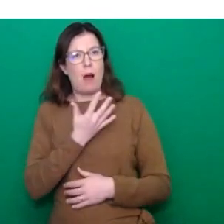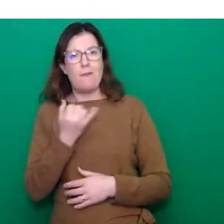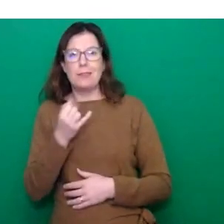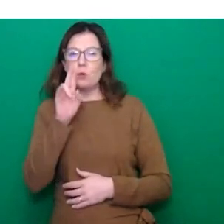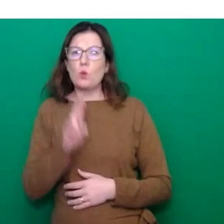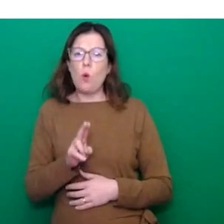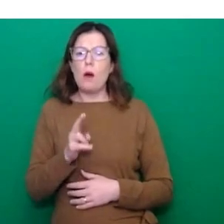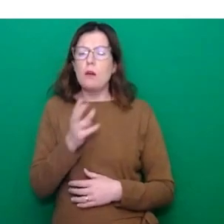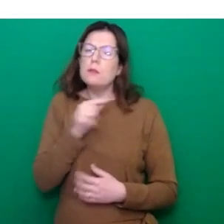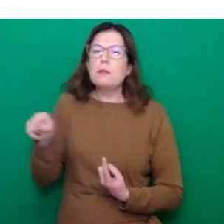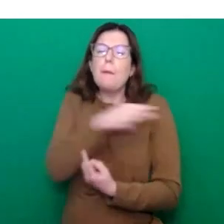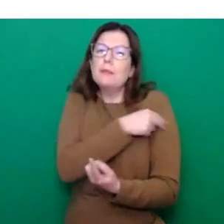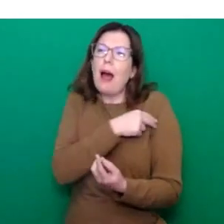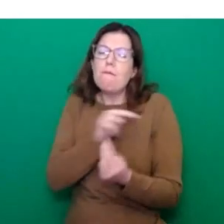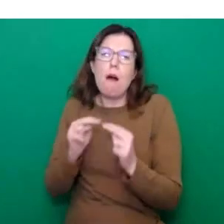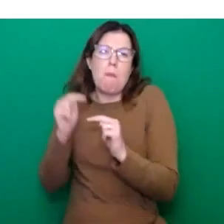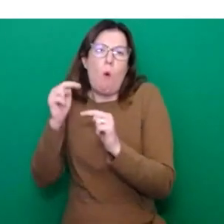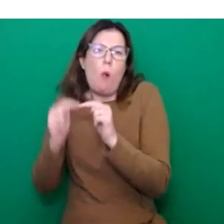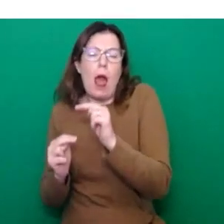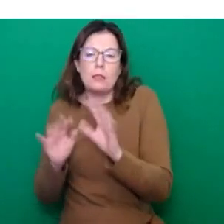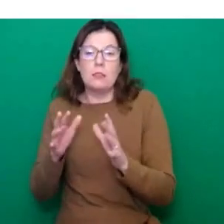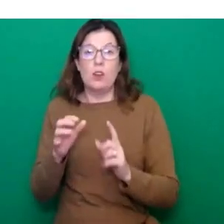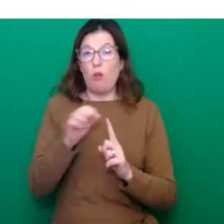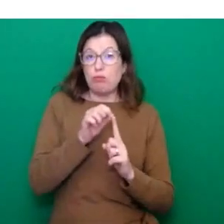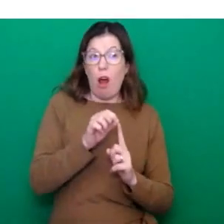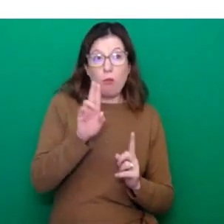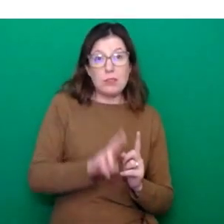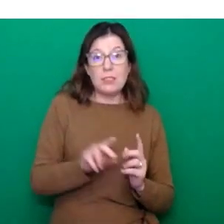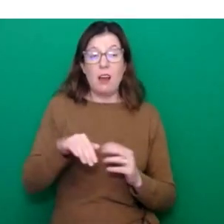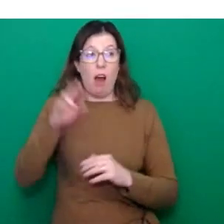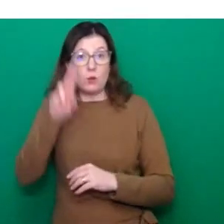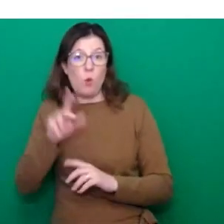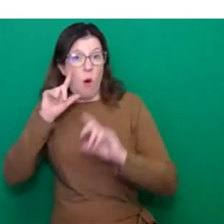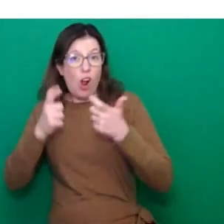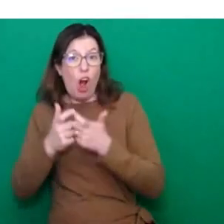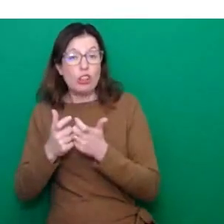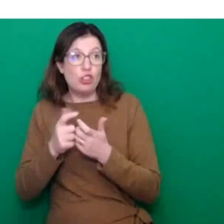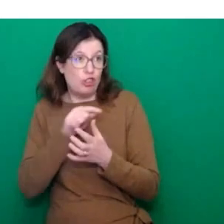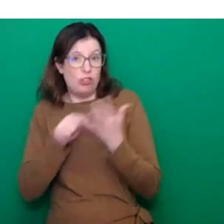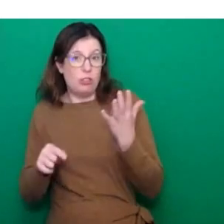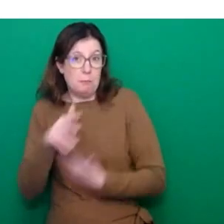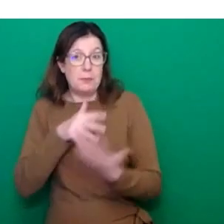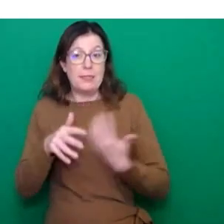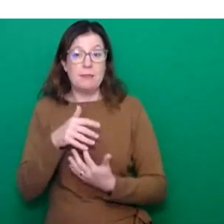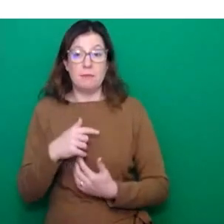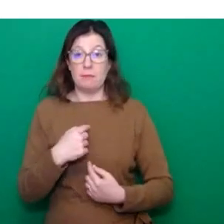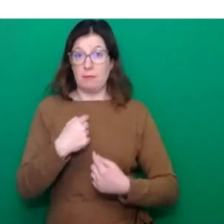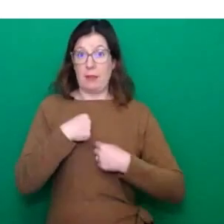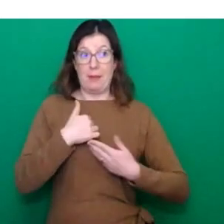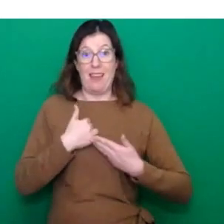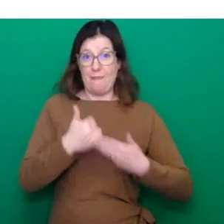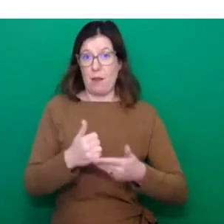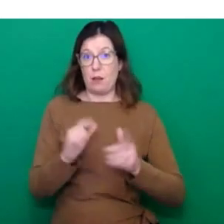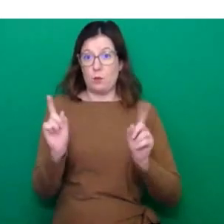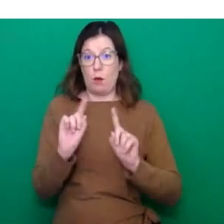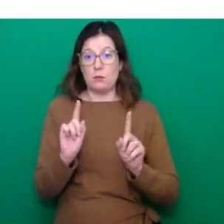higher, some it might be less. So there might be primary, high schools, colleges. And I guess my first advice would be, when I